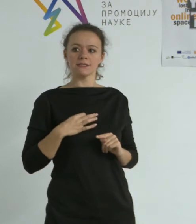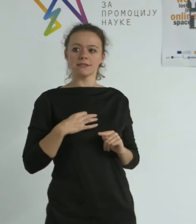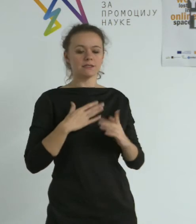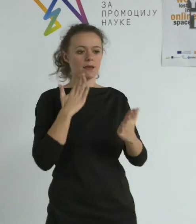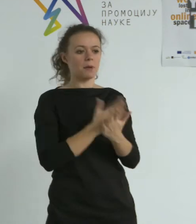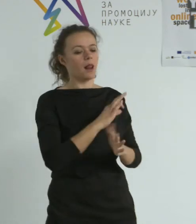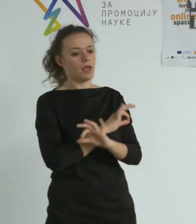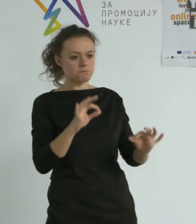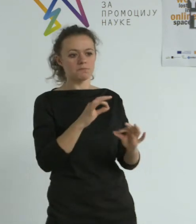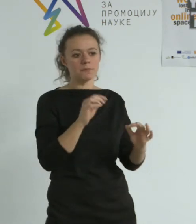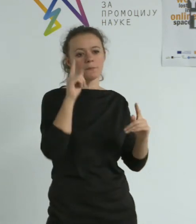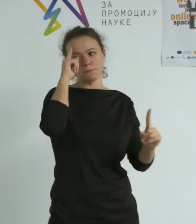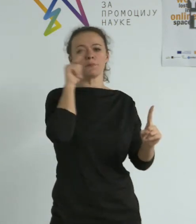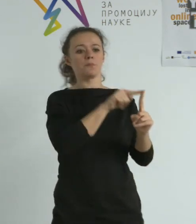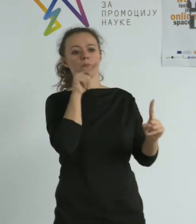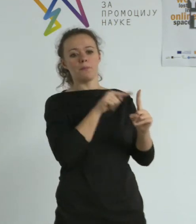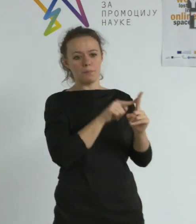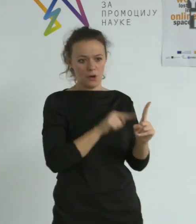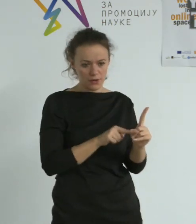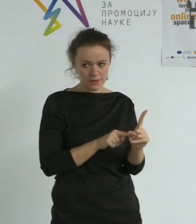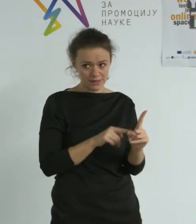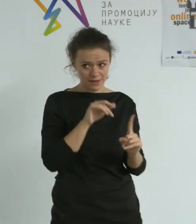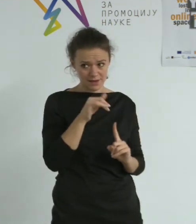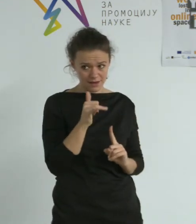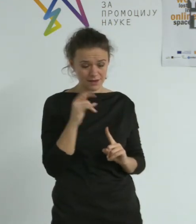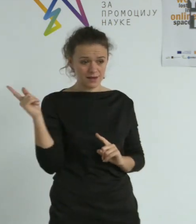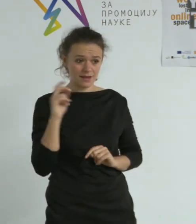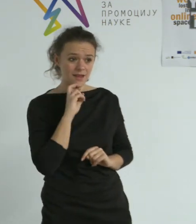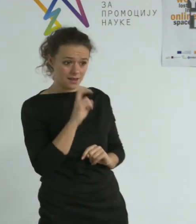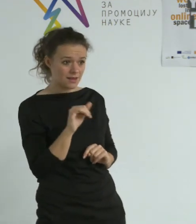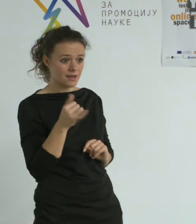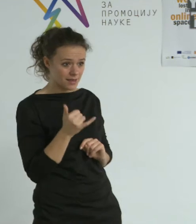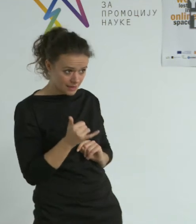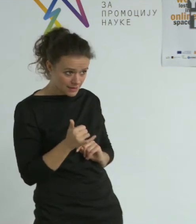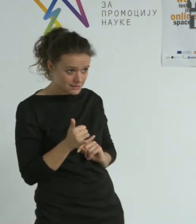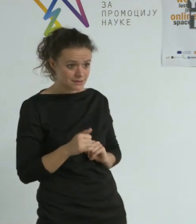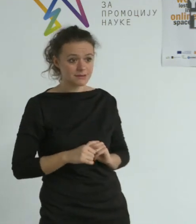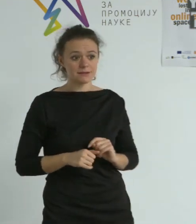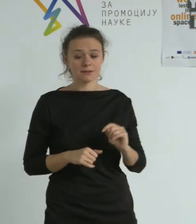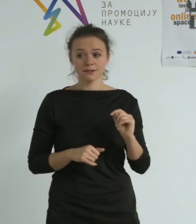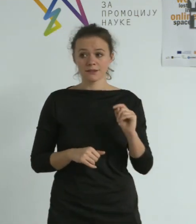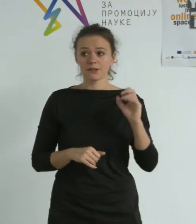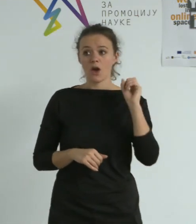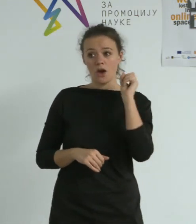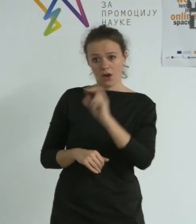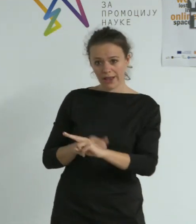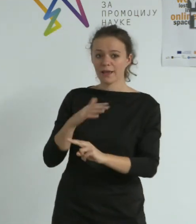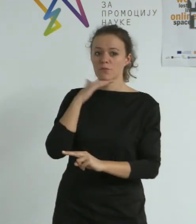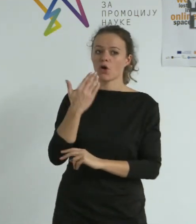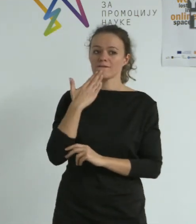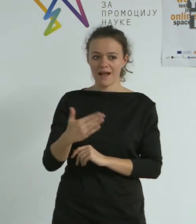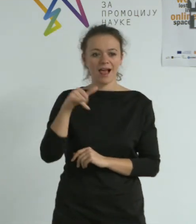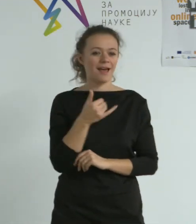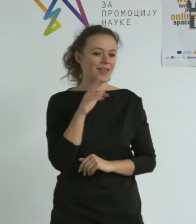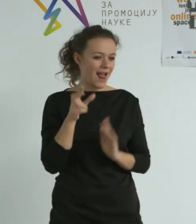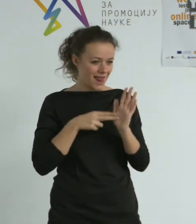points. Yes, yes, that's yeah. right. Okay. That's right. Thank you very much,